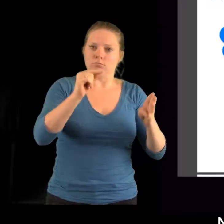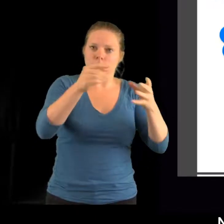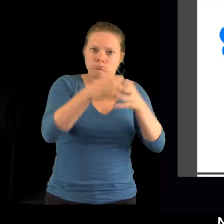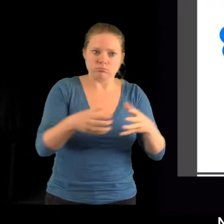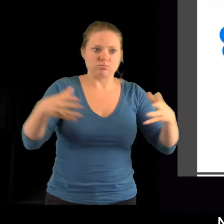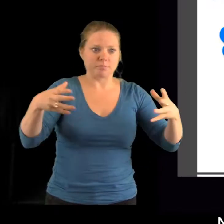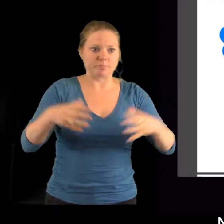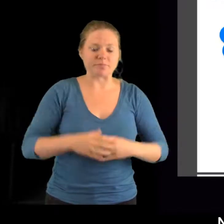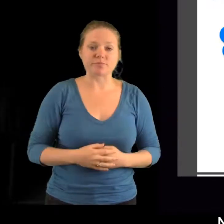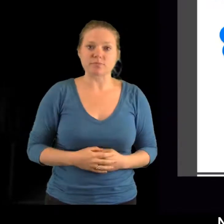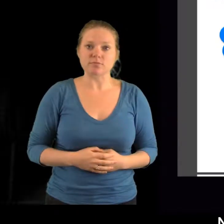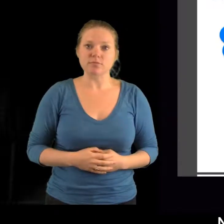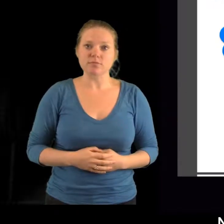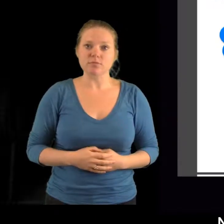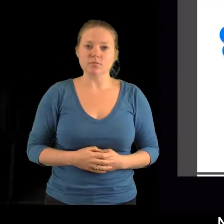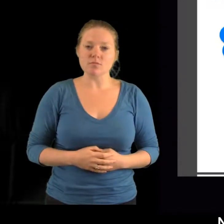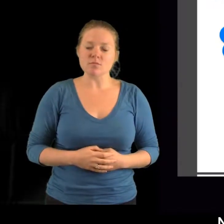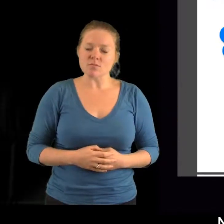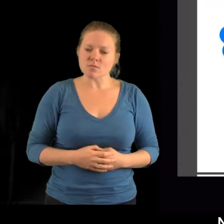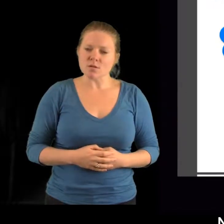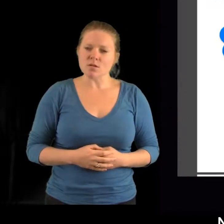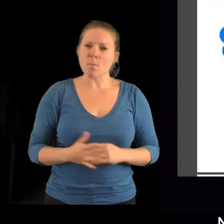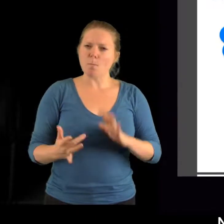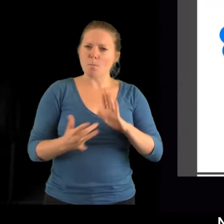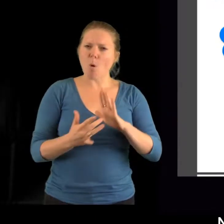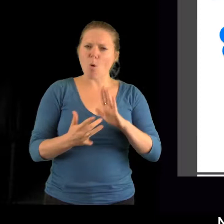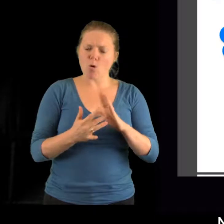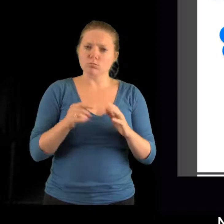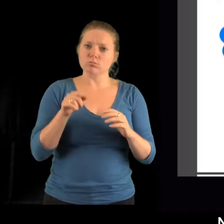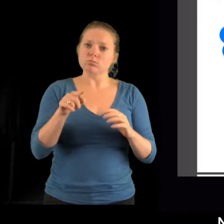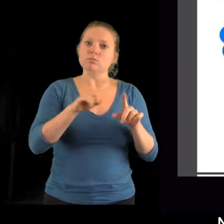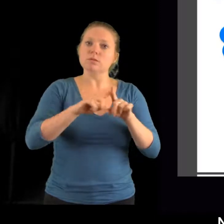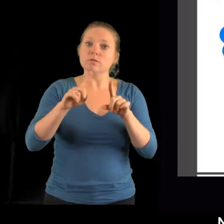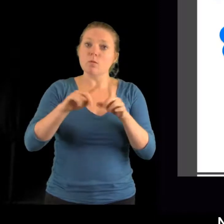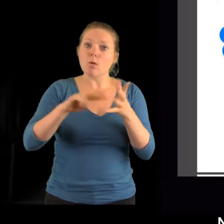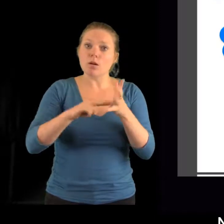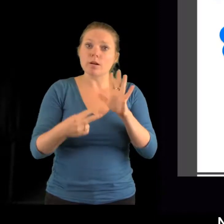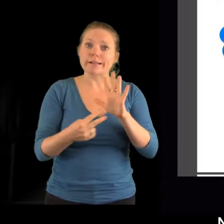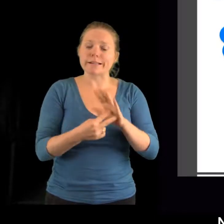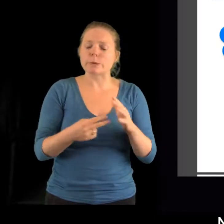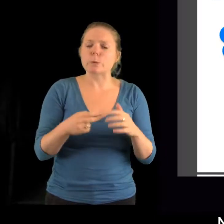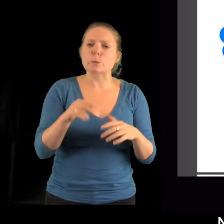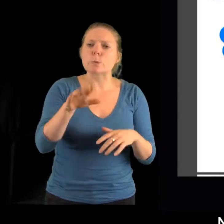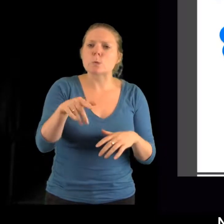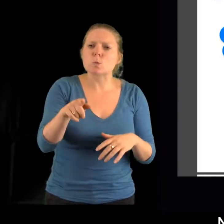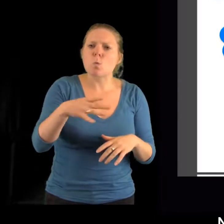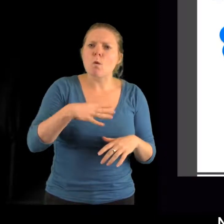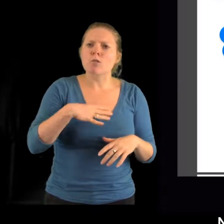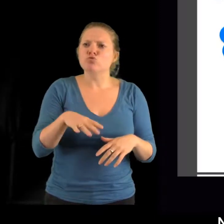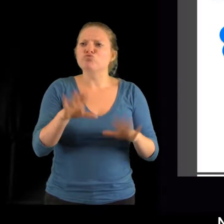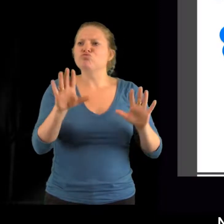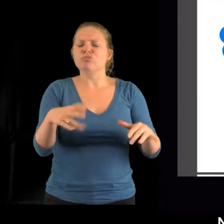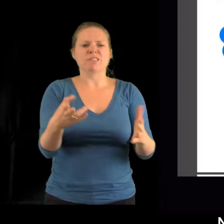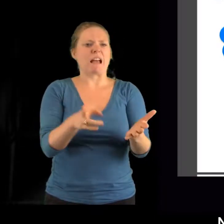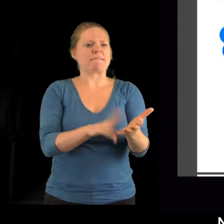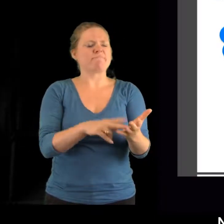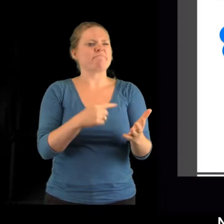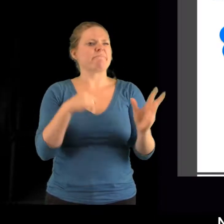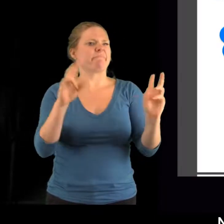active member and within these organizations is not just to sign up and become a member, but it's